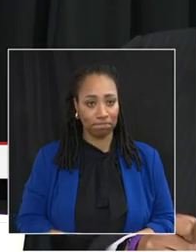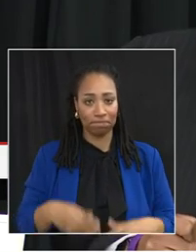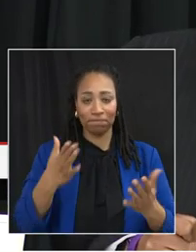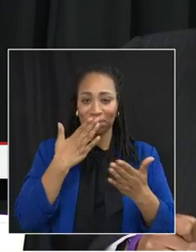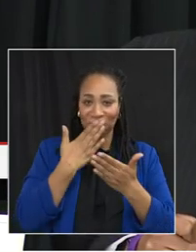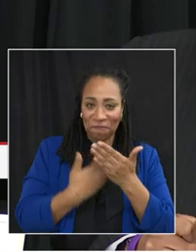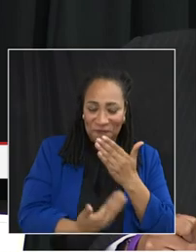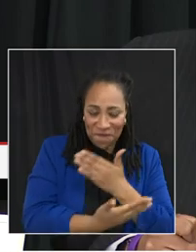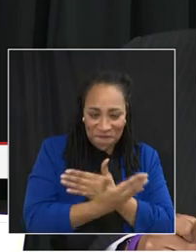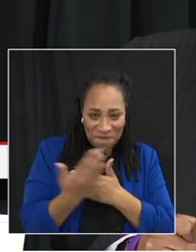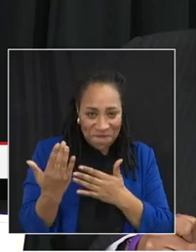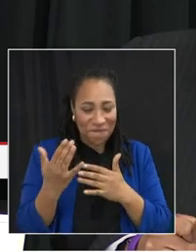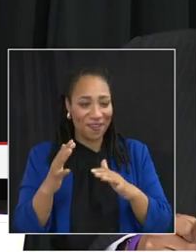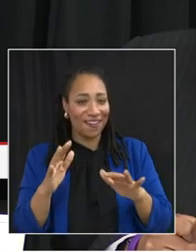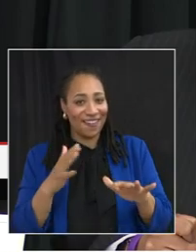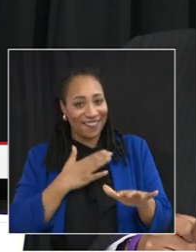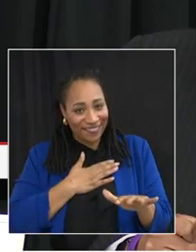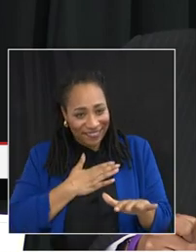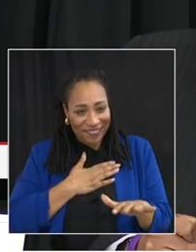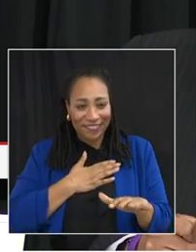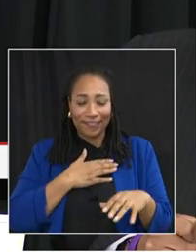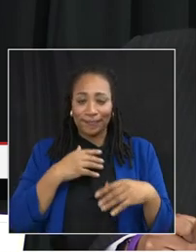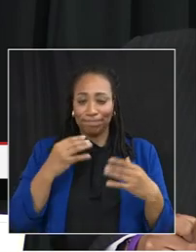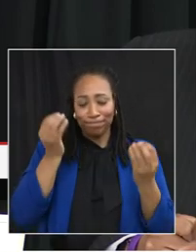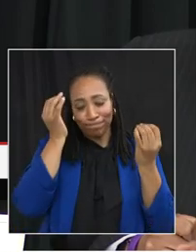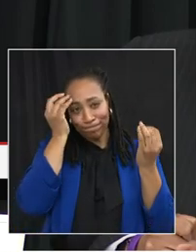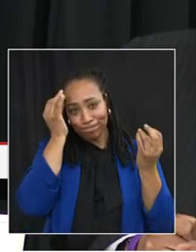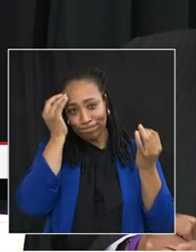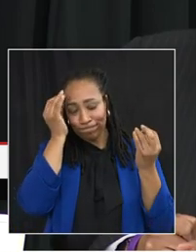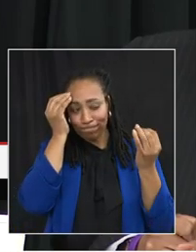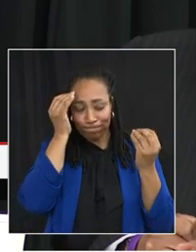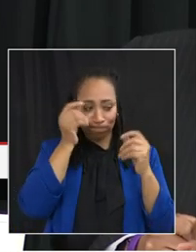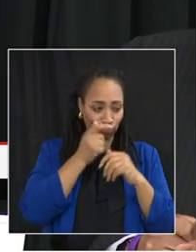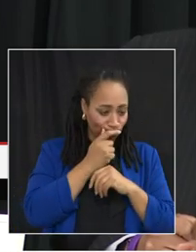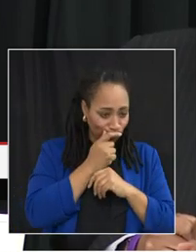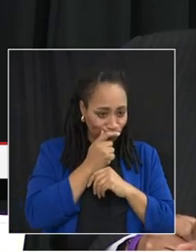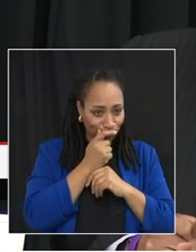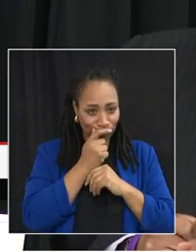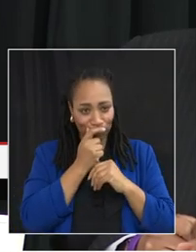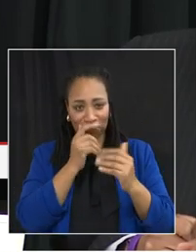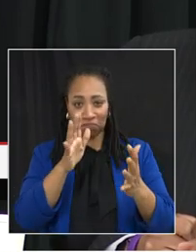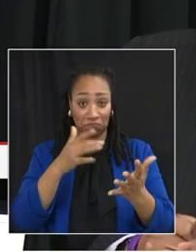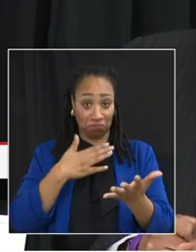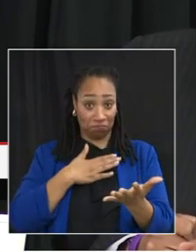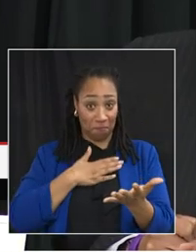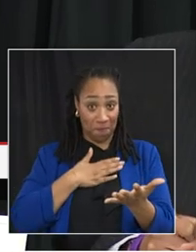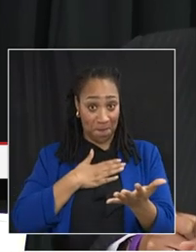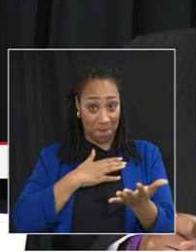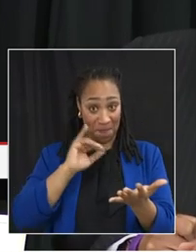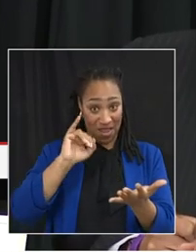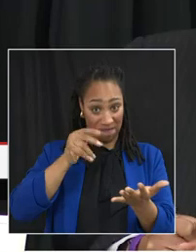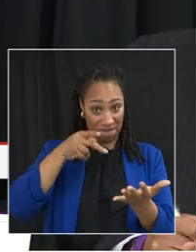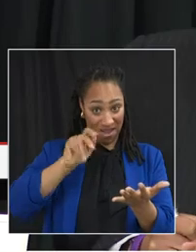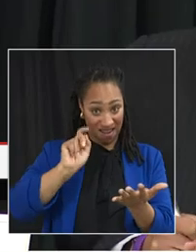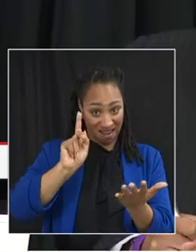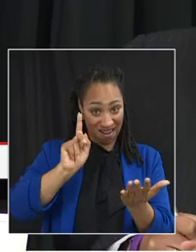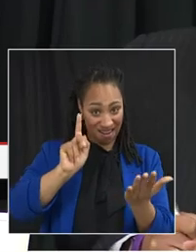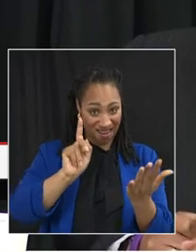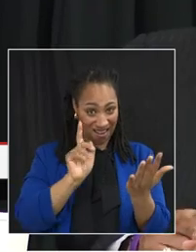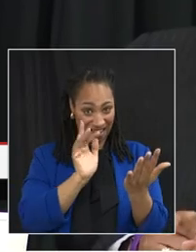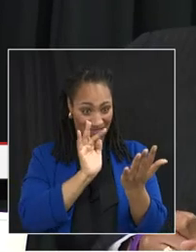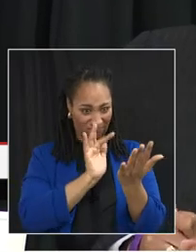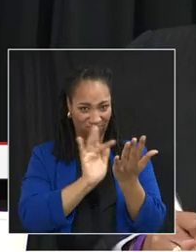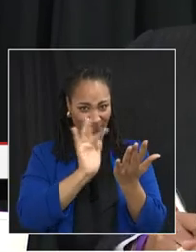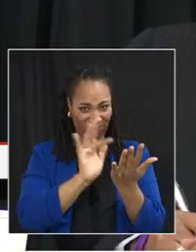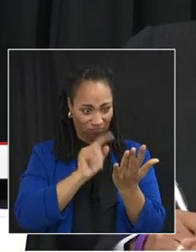my girl. They just cut my tablet off. I was with Terrific Inc. Okay. and